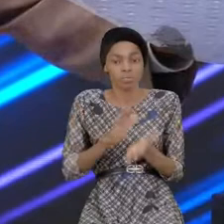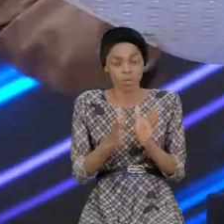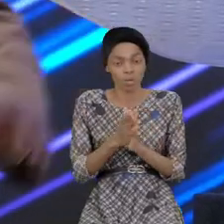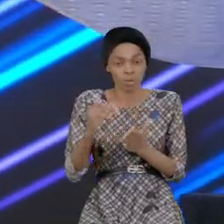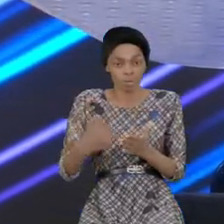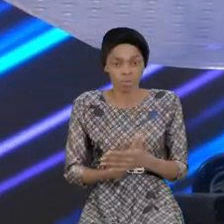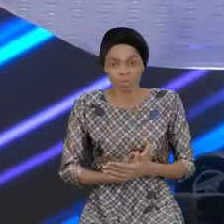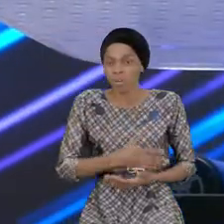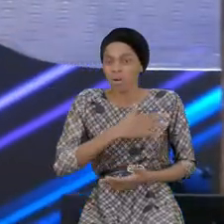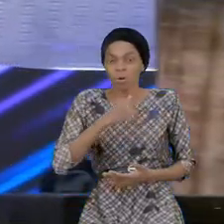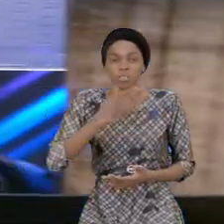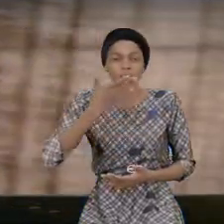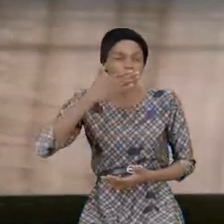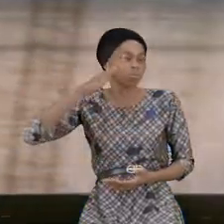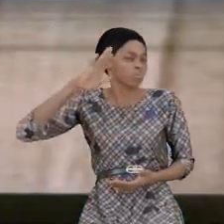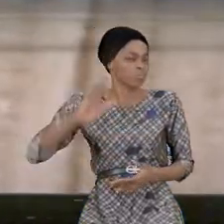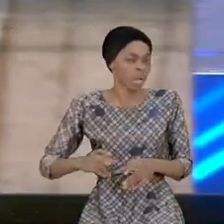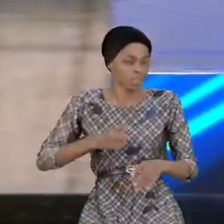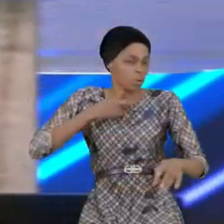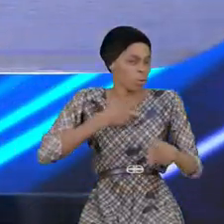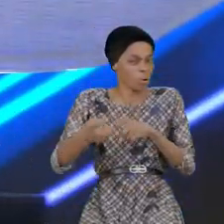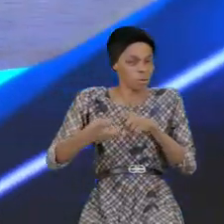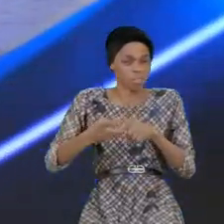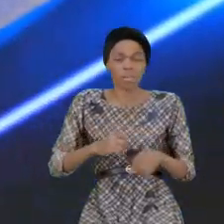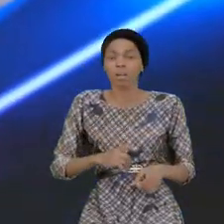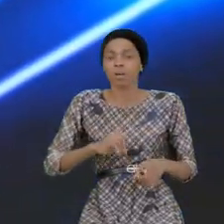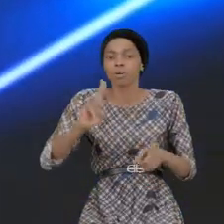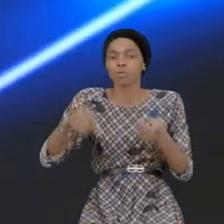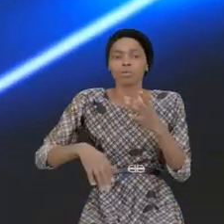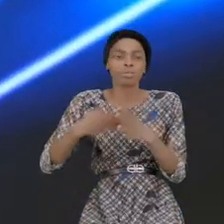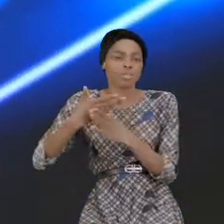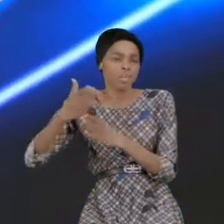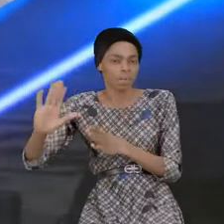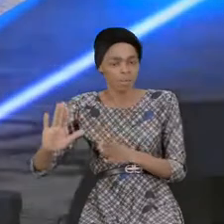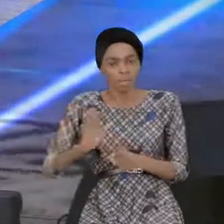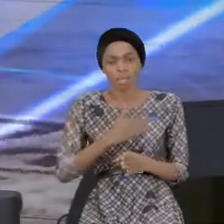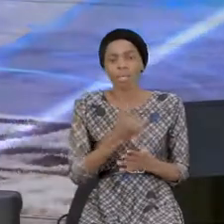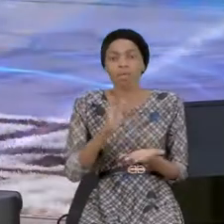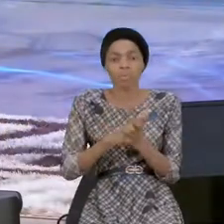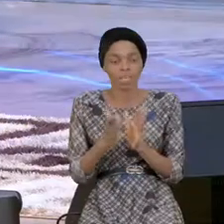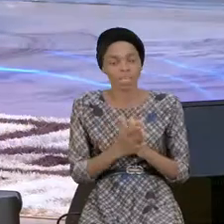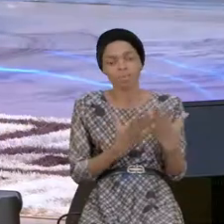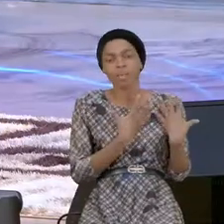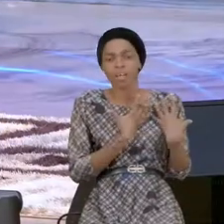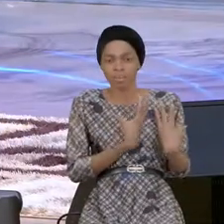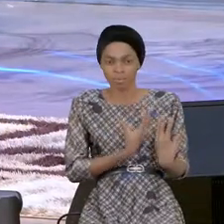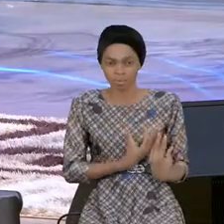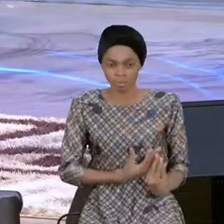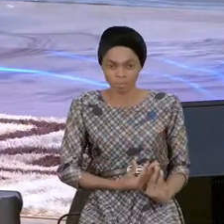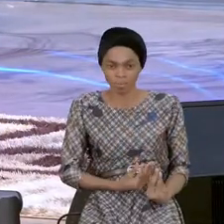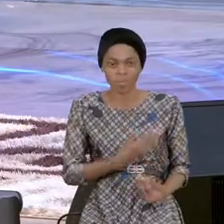It becomes gentle because the wisdom that is from above is first pure,